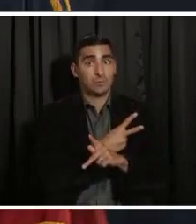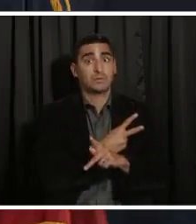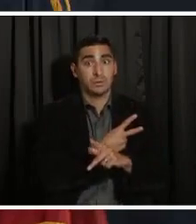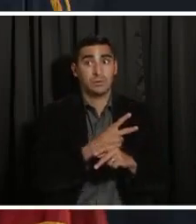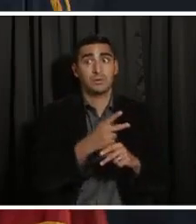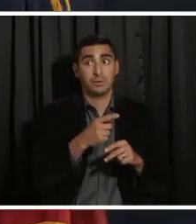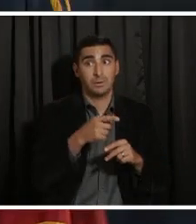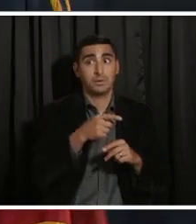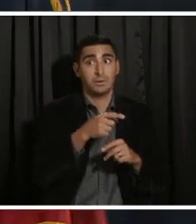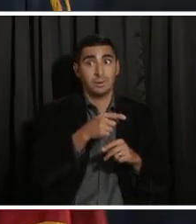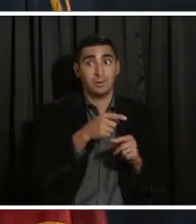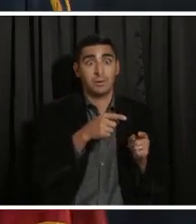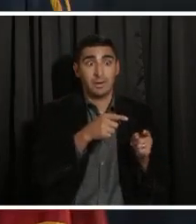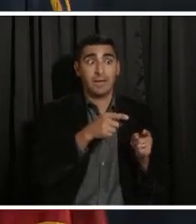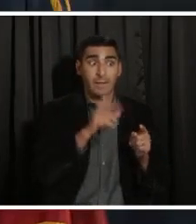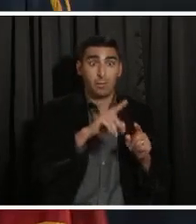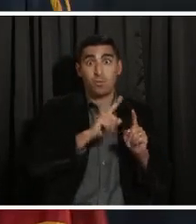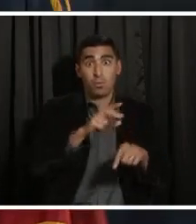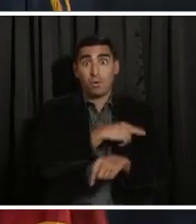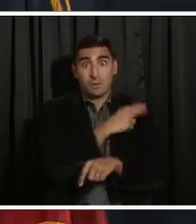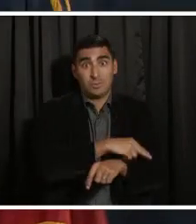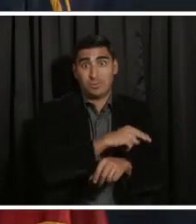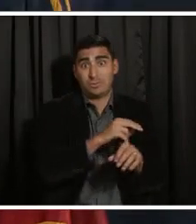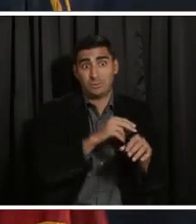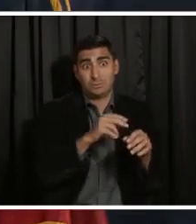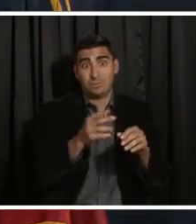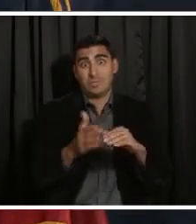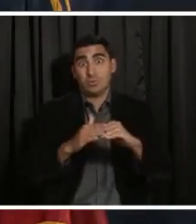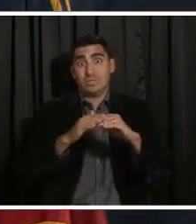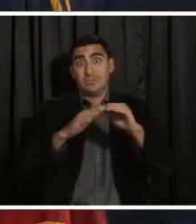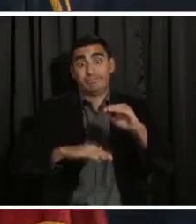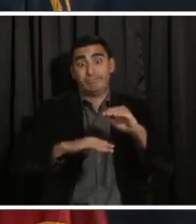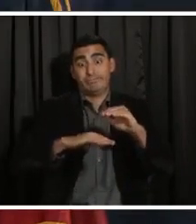1,100 Coloradans are right now.